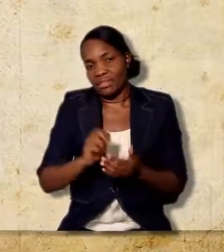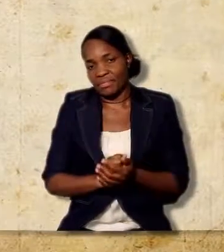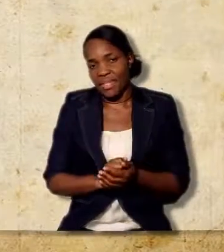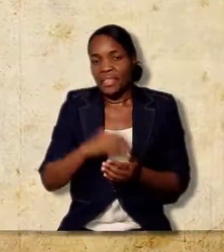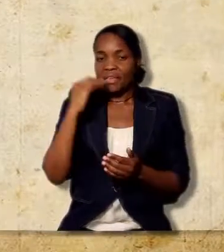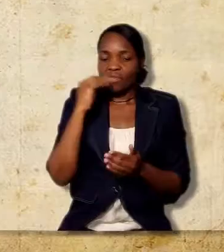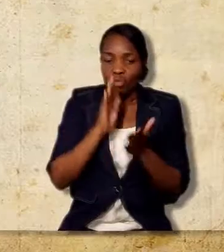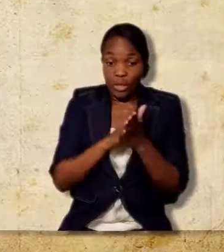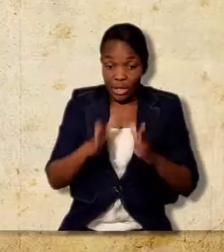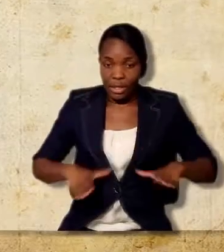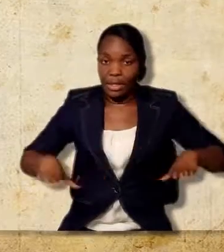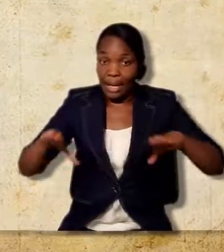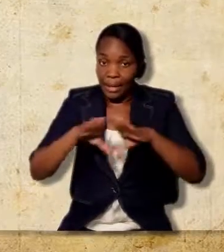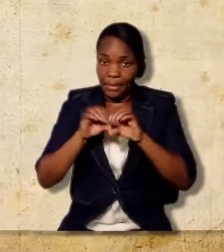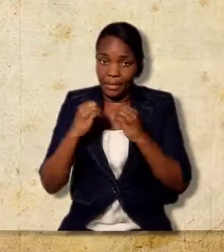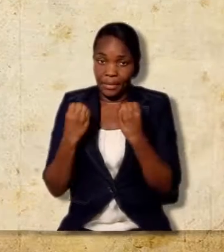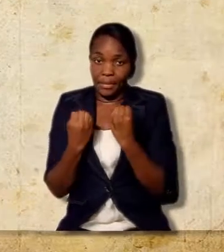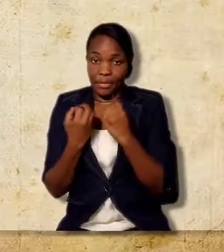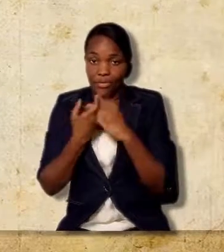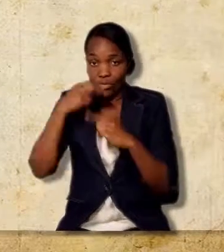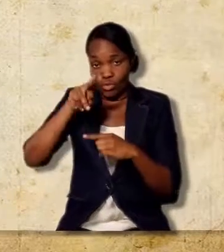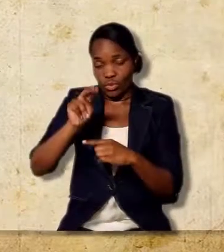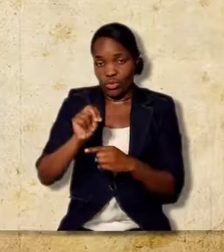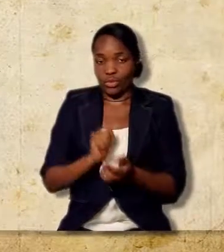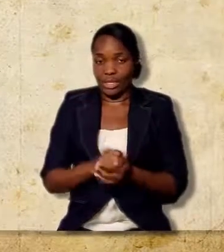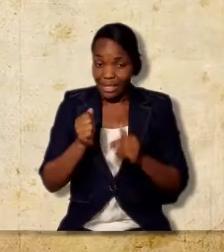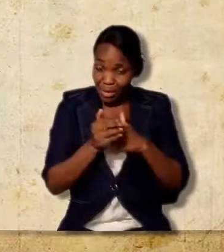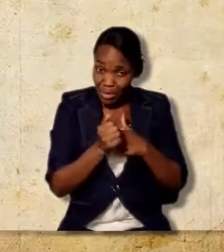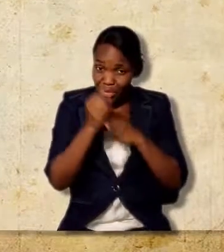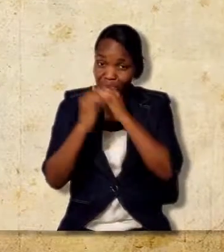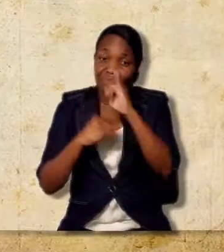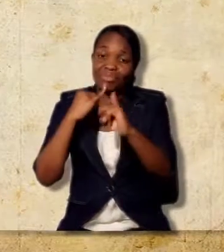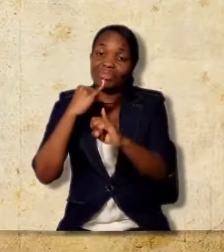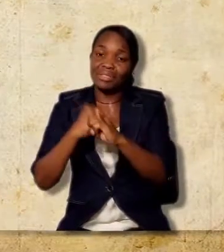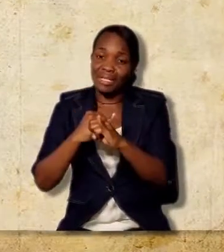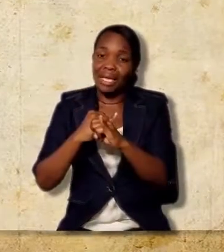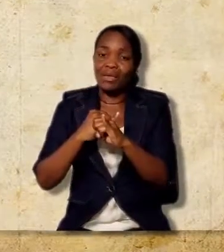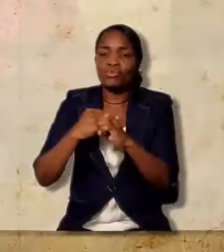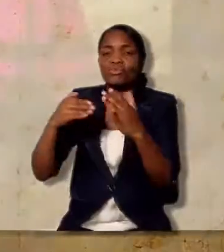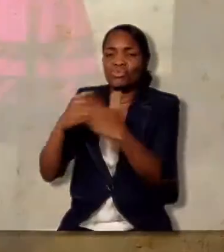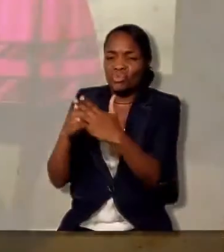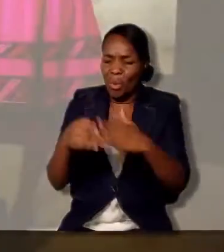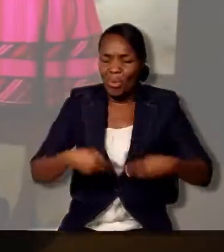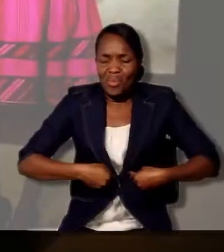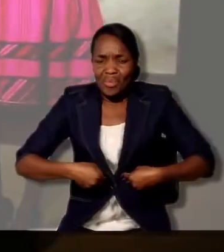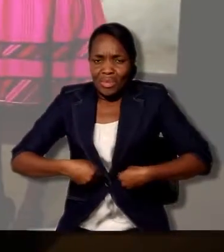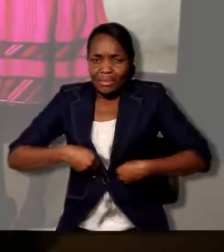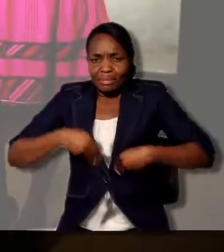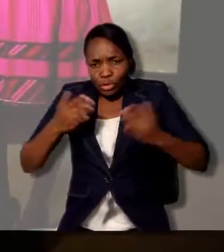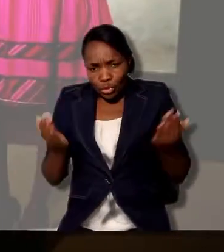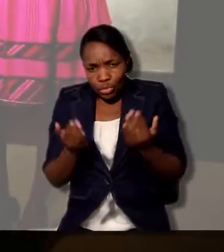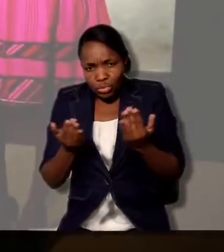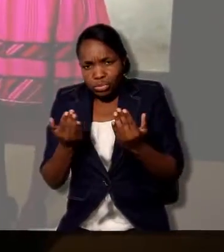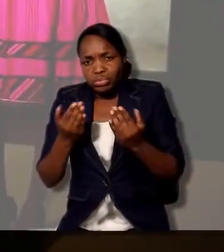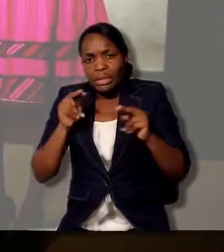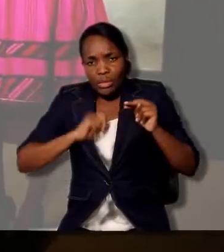The Food and Agriculture Organization of the United Nations leads international efforts to defeat hunger and to raise levels of